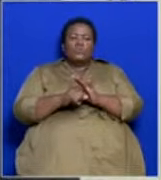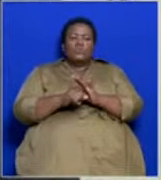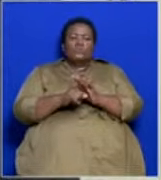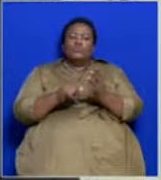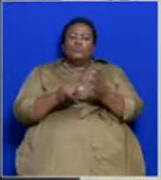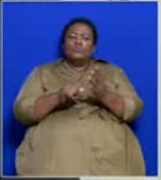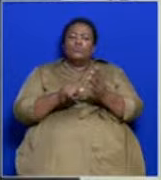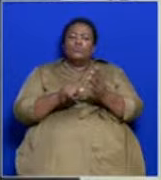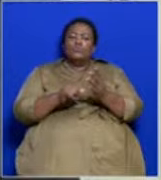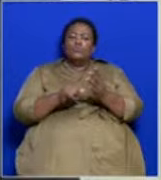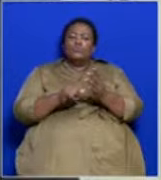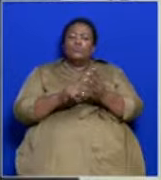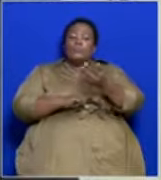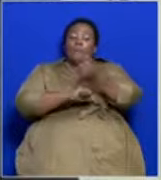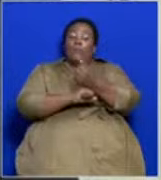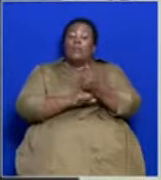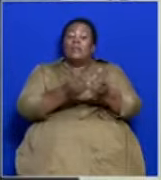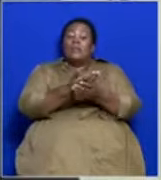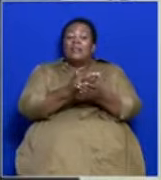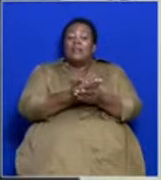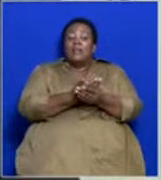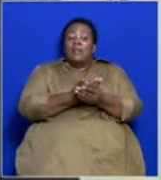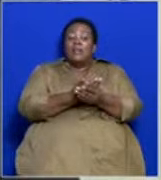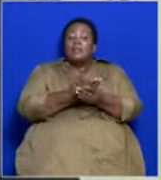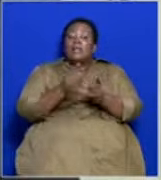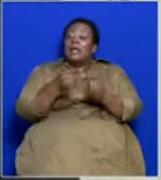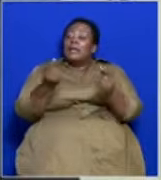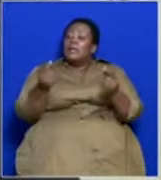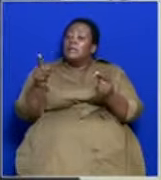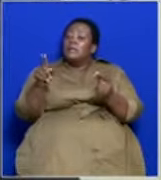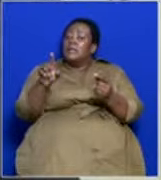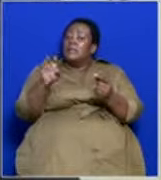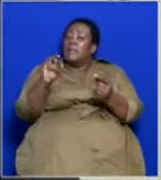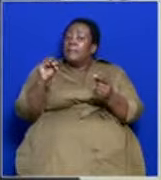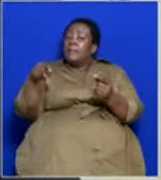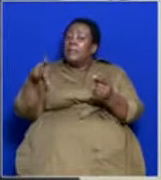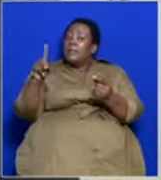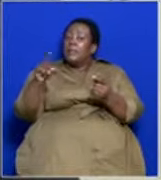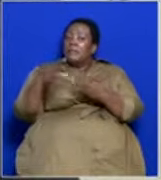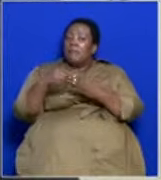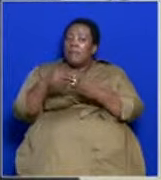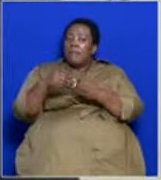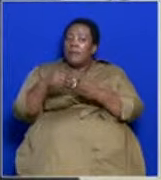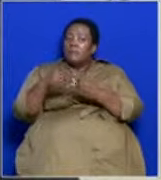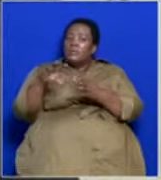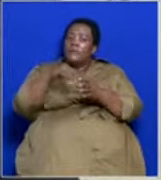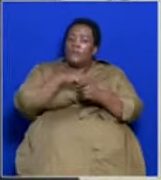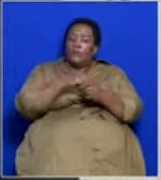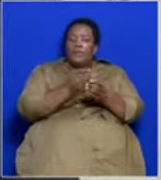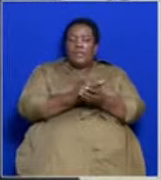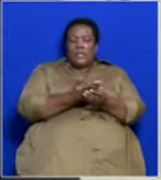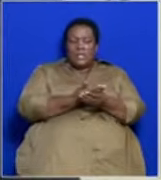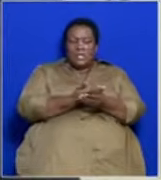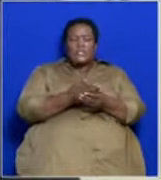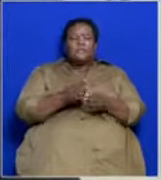implicated in this matter. I further state that the statement of the owner of the goods has